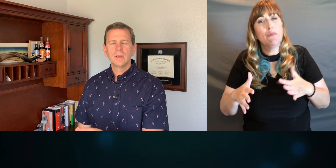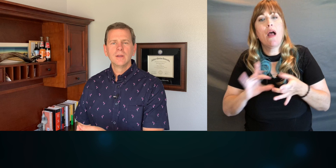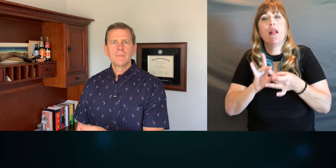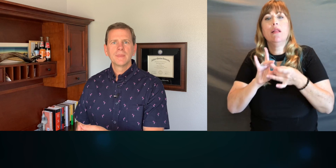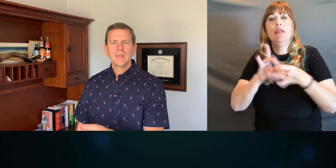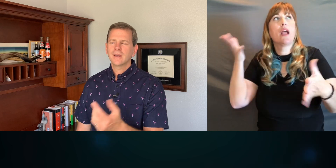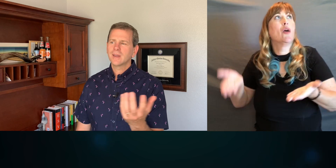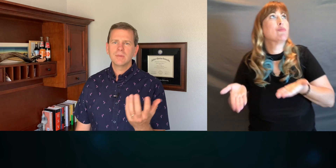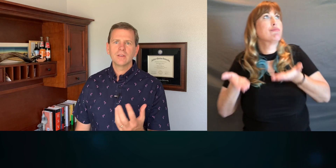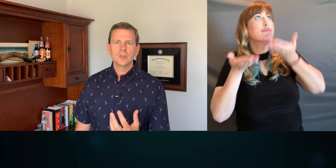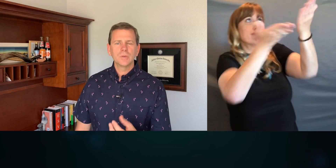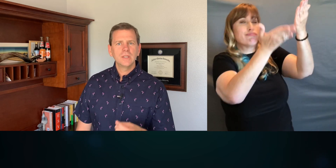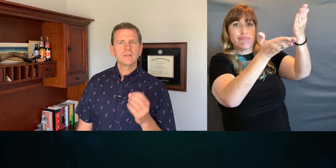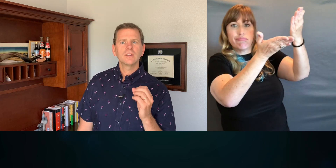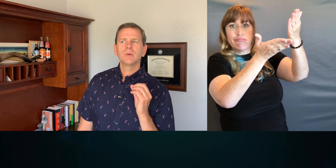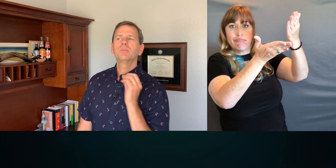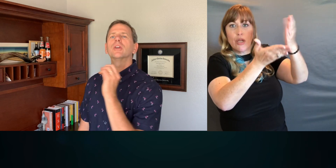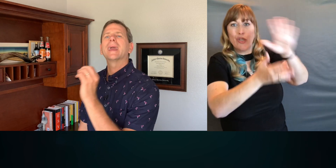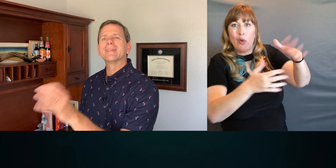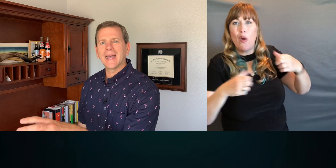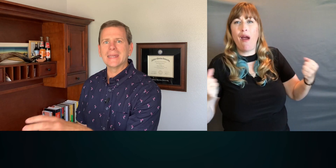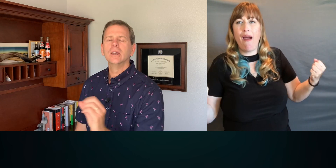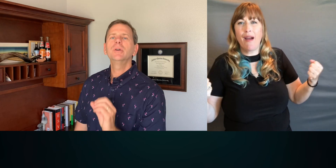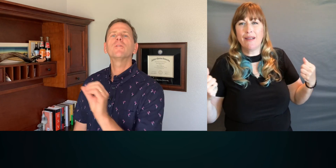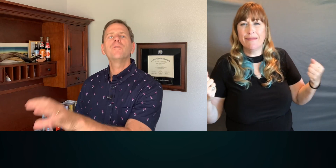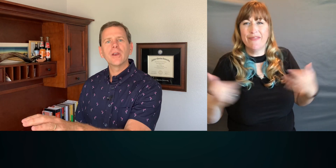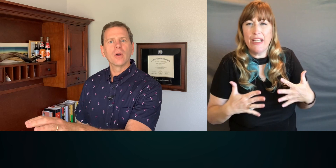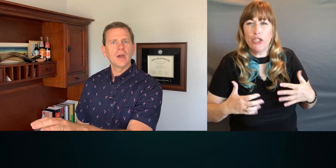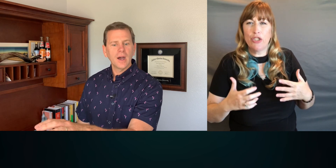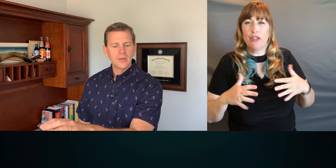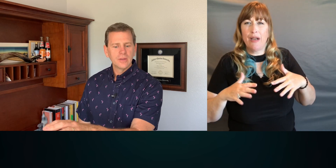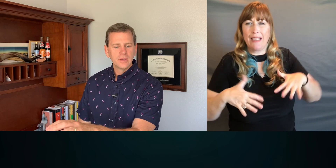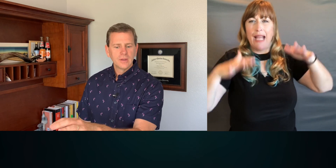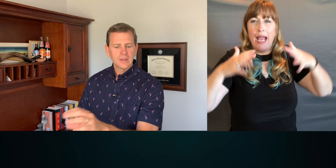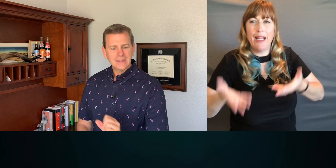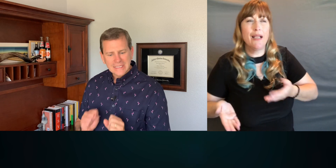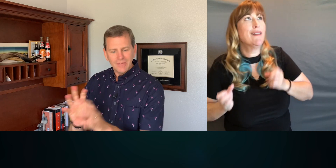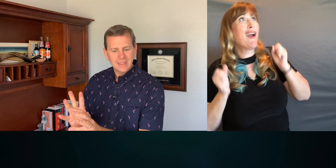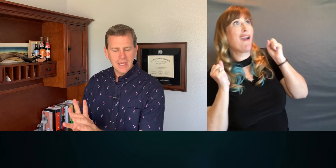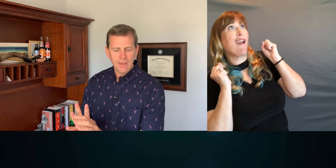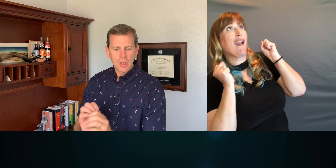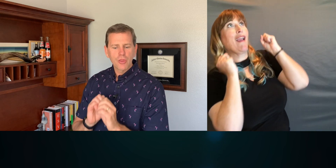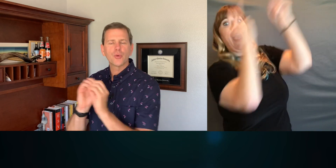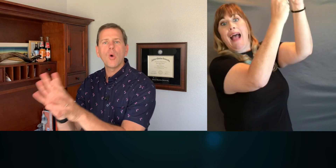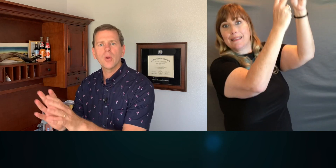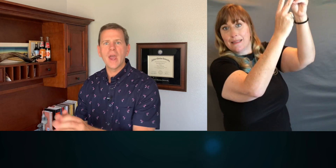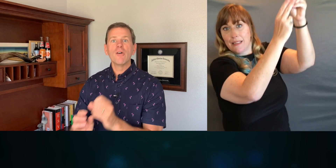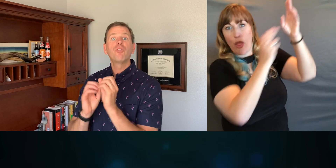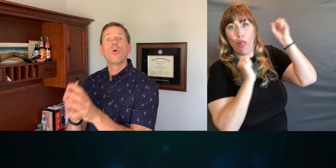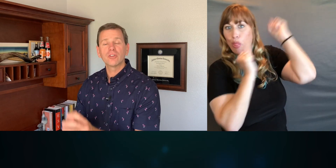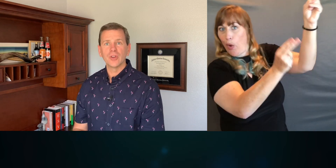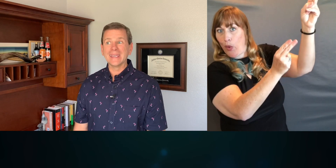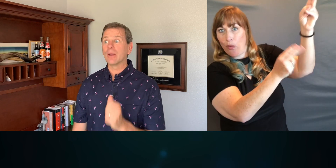him. He's not saying being stupid. He just says, but put your anxiety, put your fear on God. Give it to him. Throw it